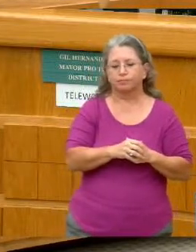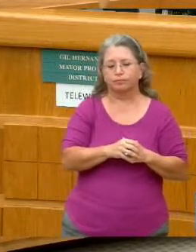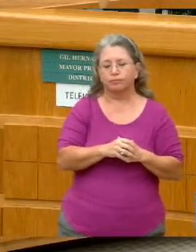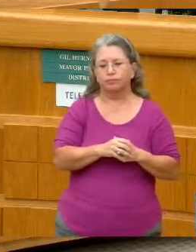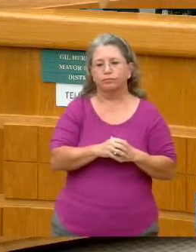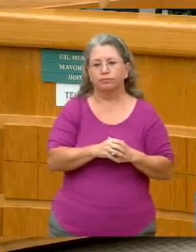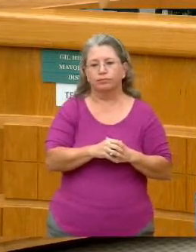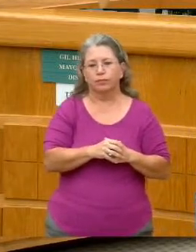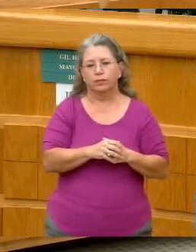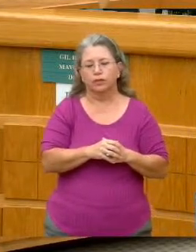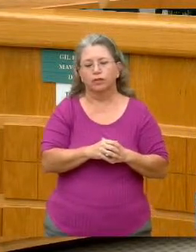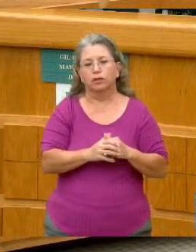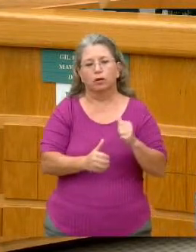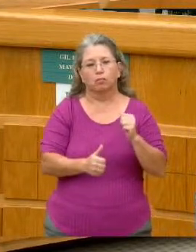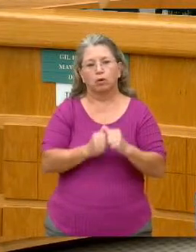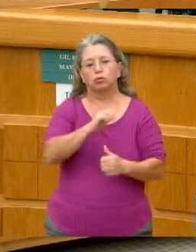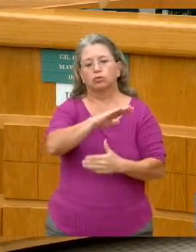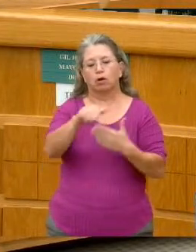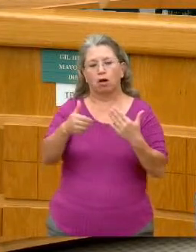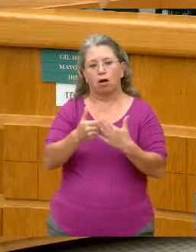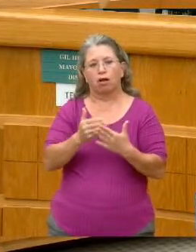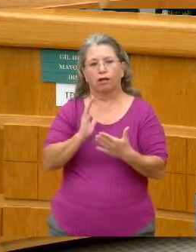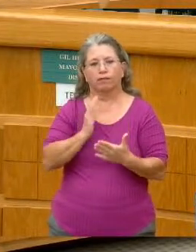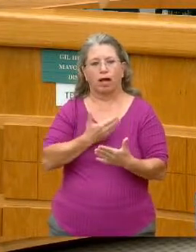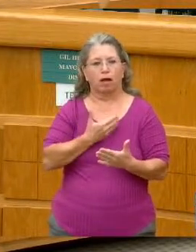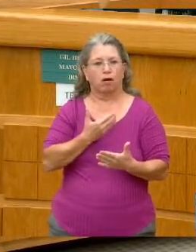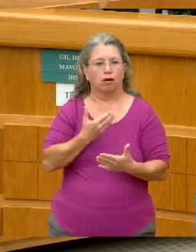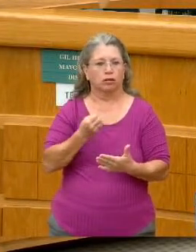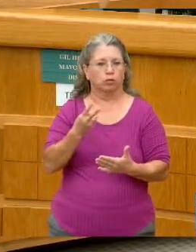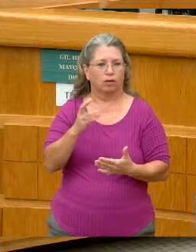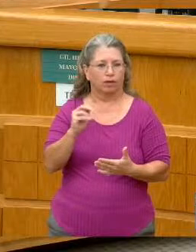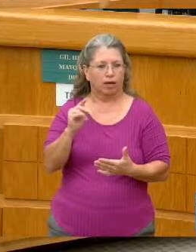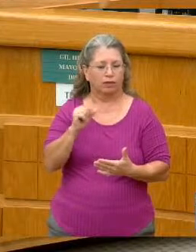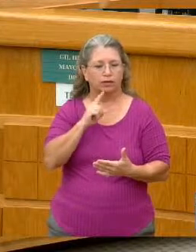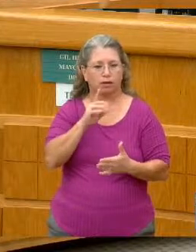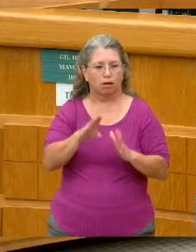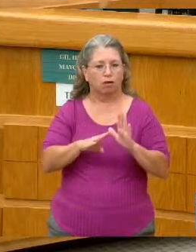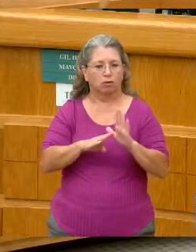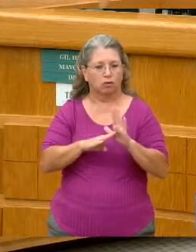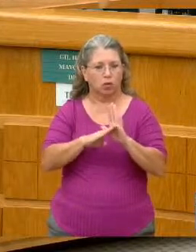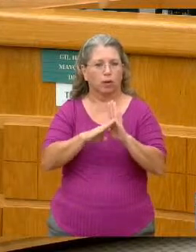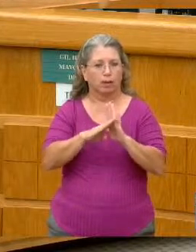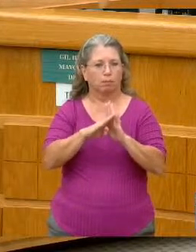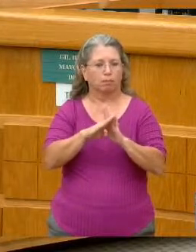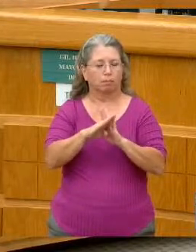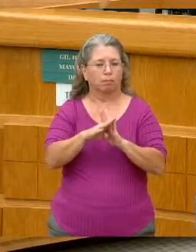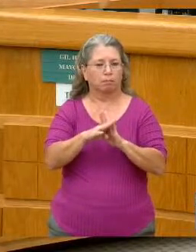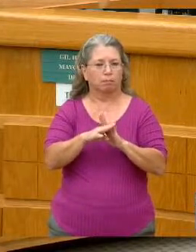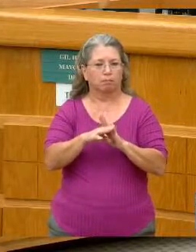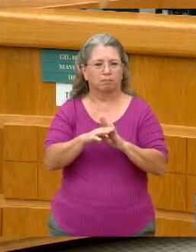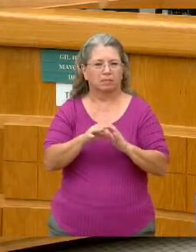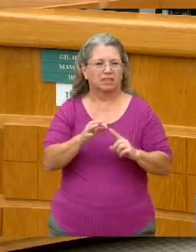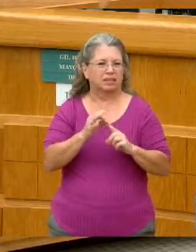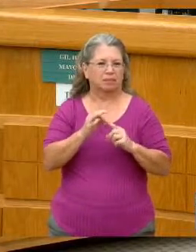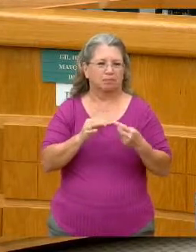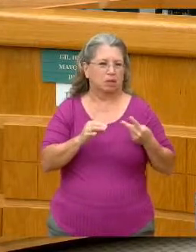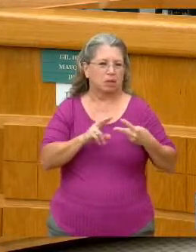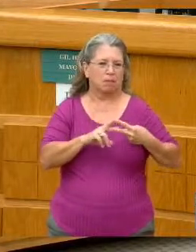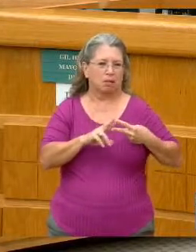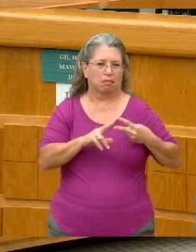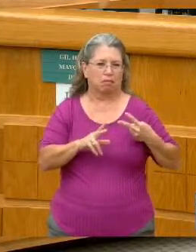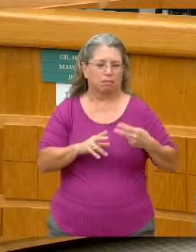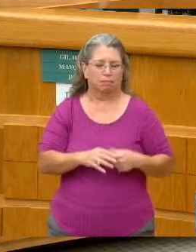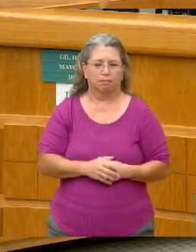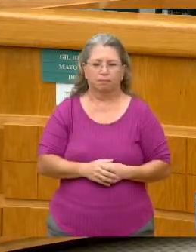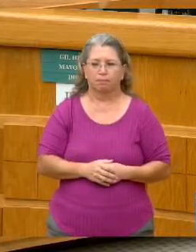the counties, it's going up, and then even most of the counties themselves are going up except for a couple.